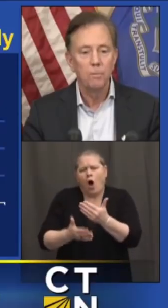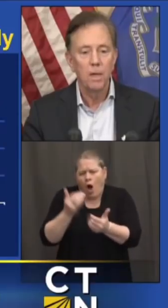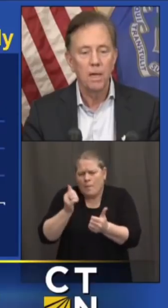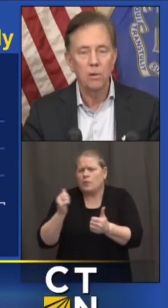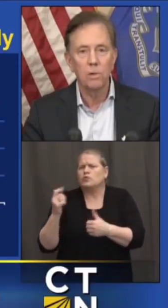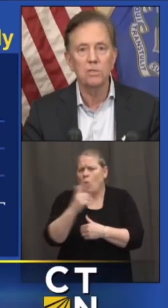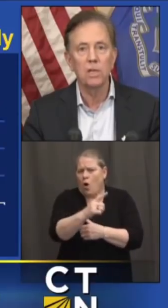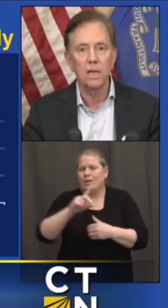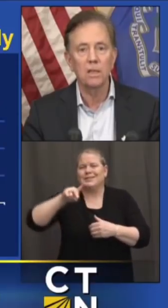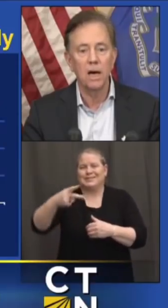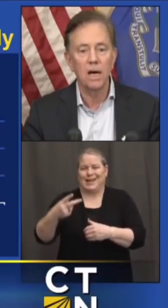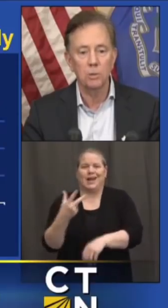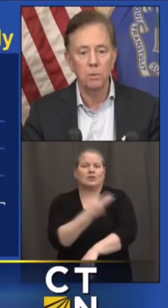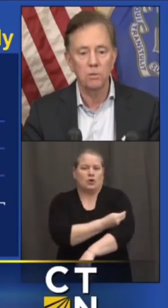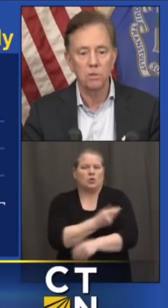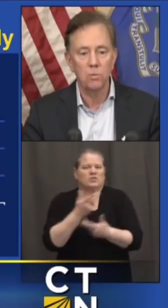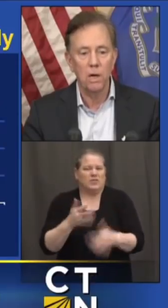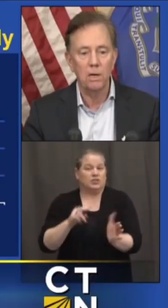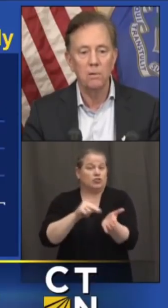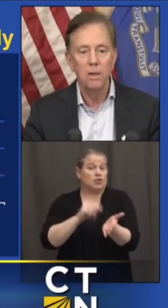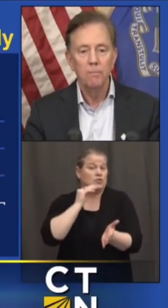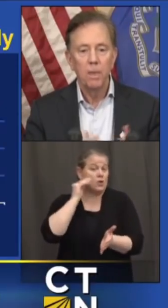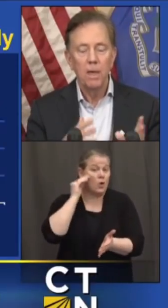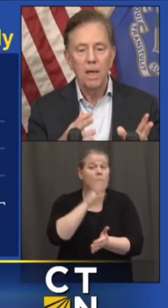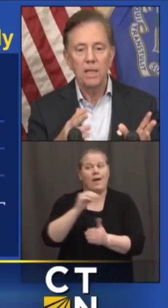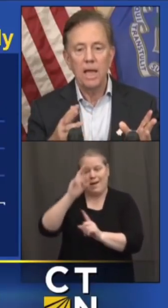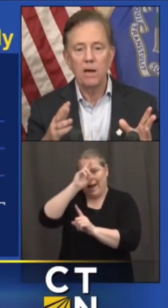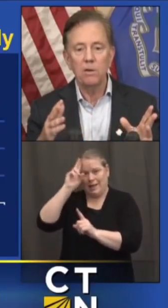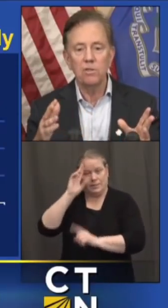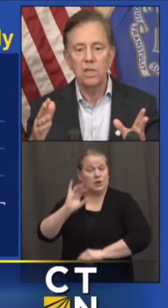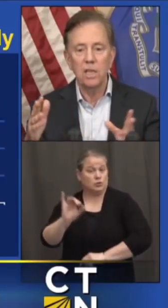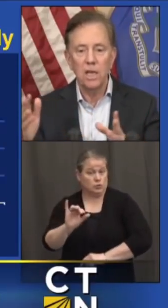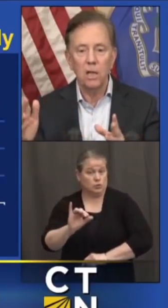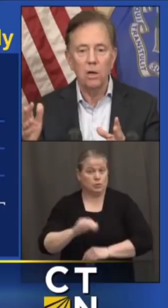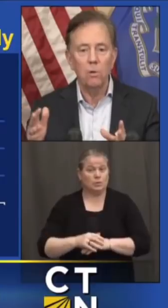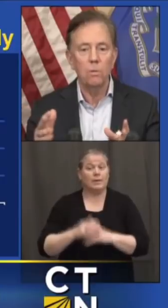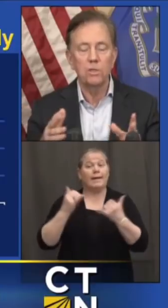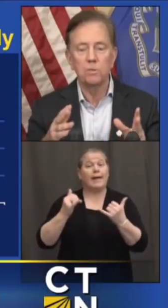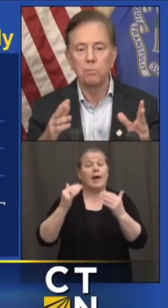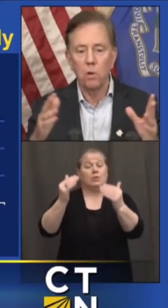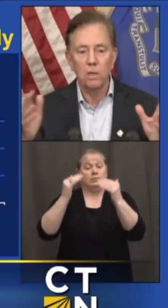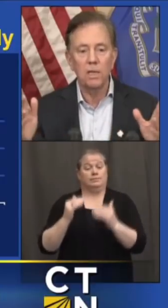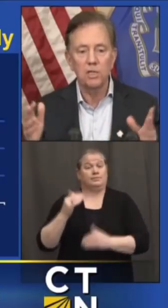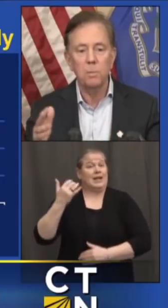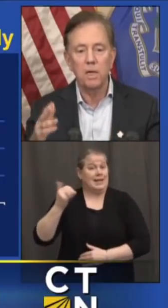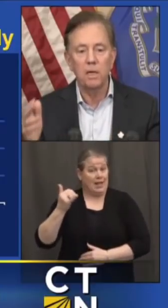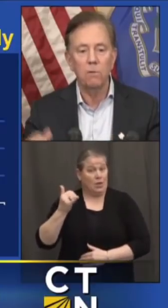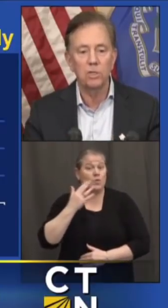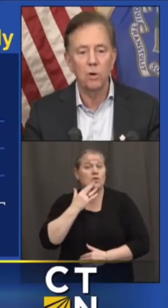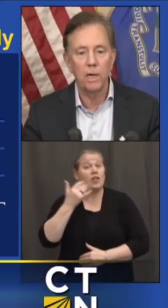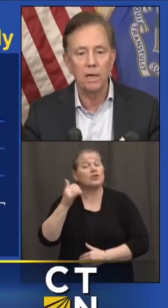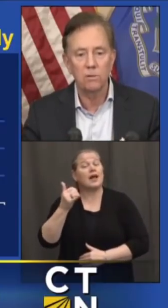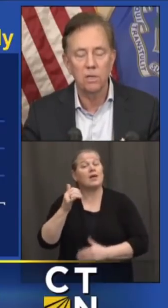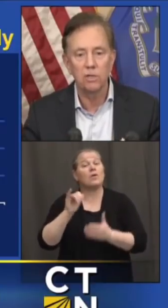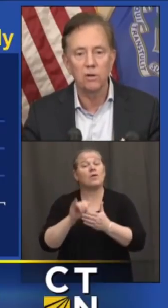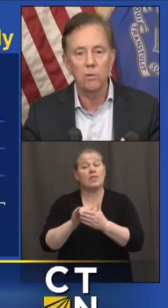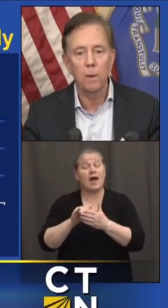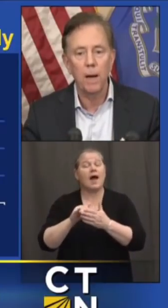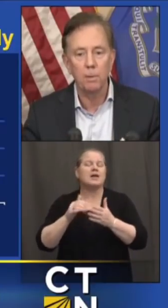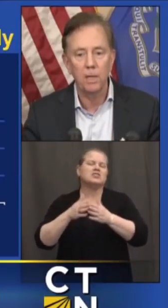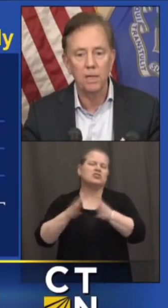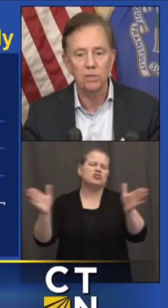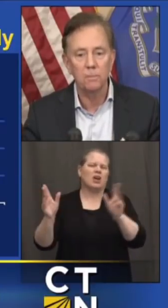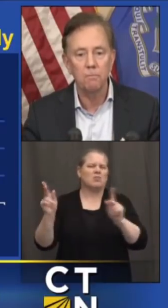homes and increasingly at the hospitals as well. And now you see the yellow, which is broadly speaking what's going out to the